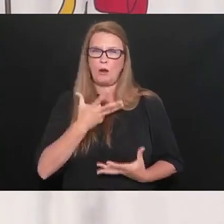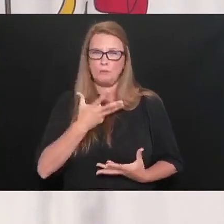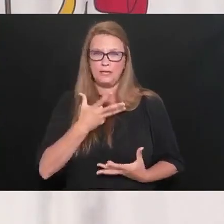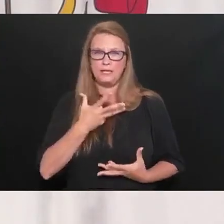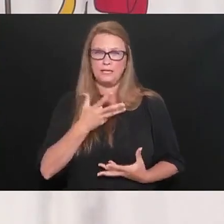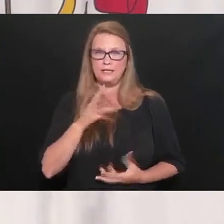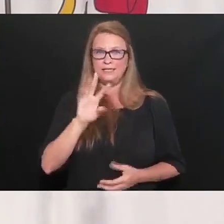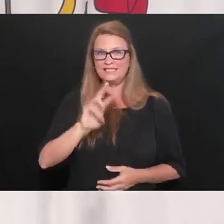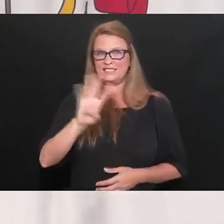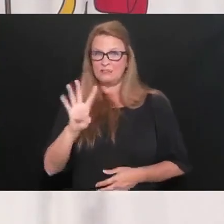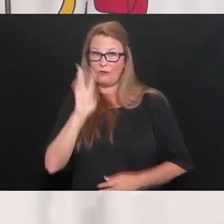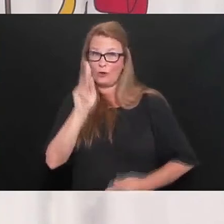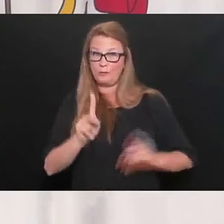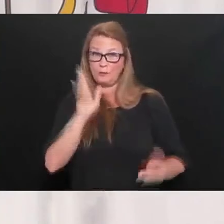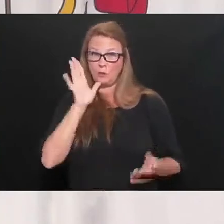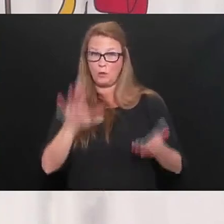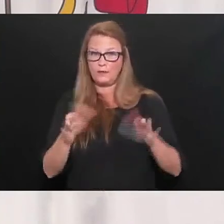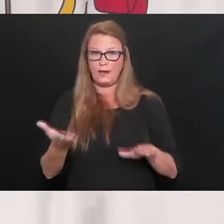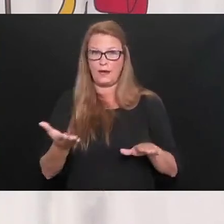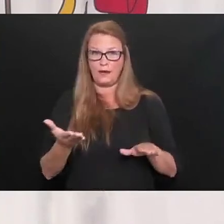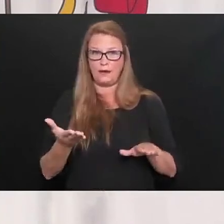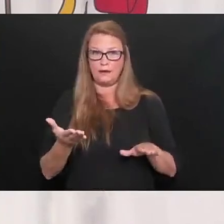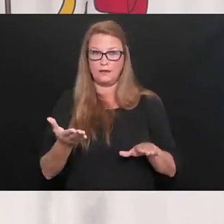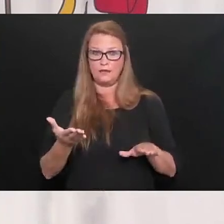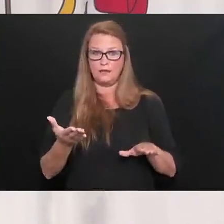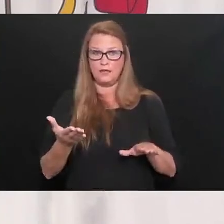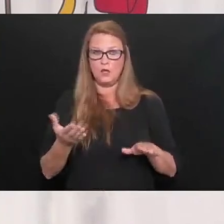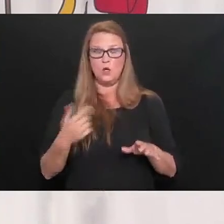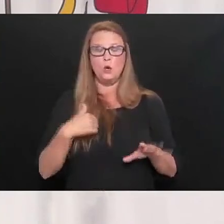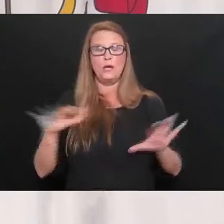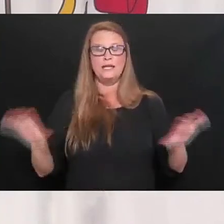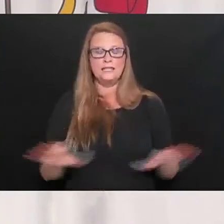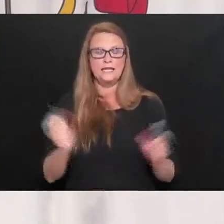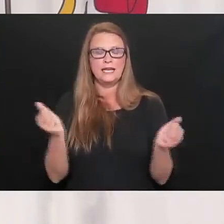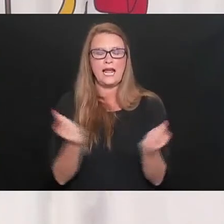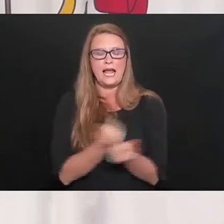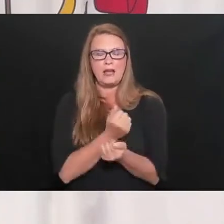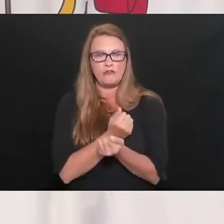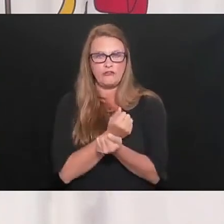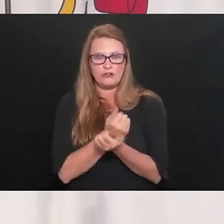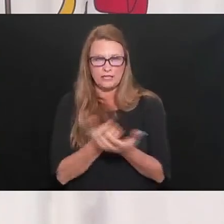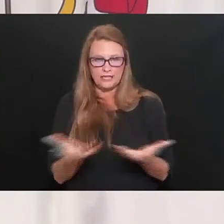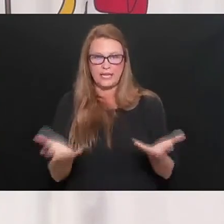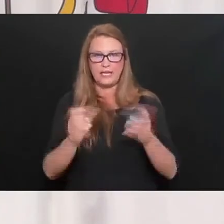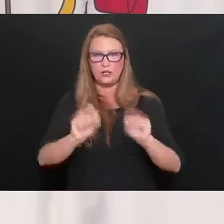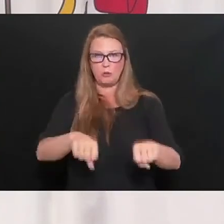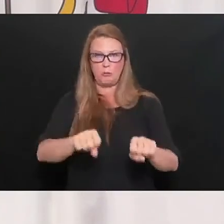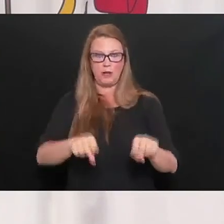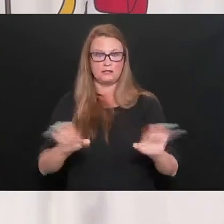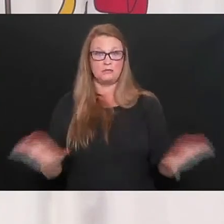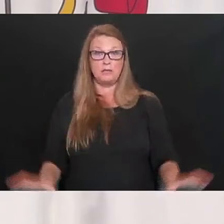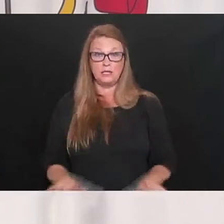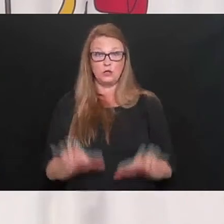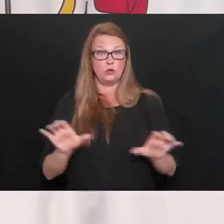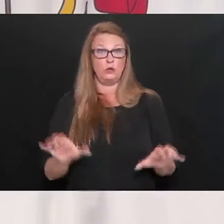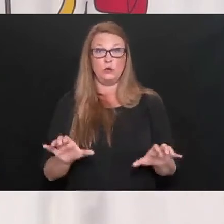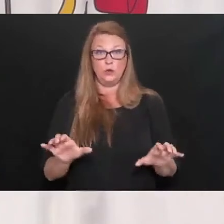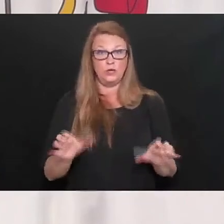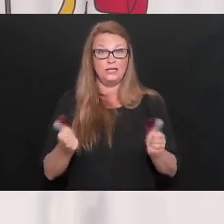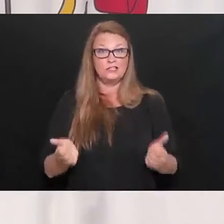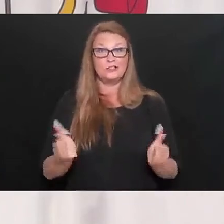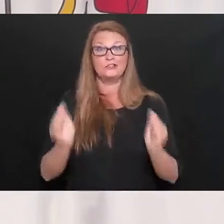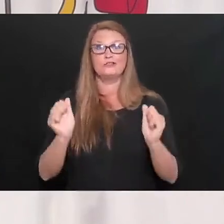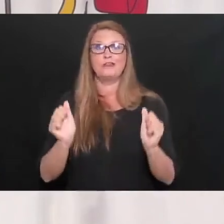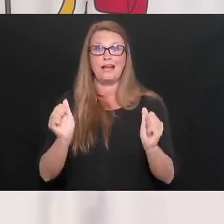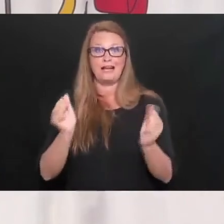lose 64 people. And we did everything you could possibly do to try for